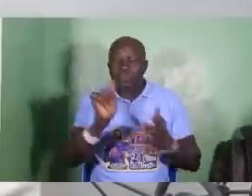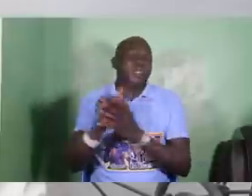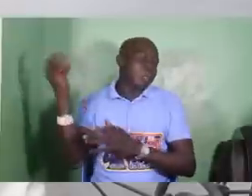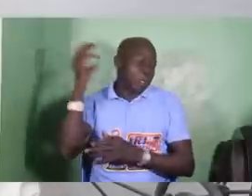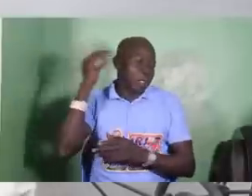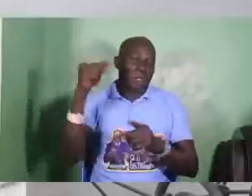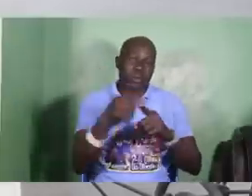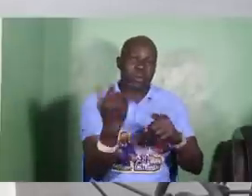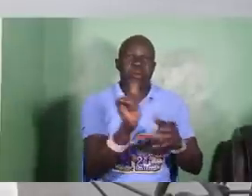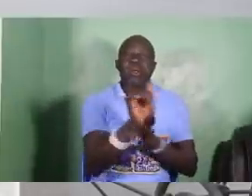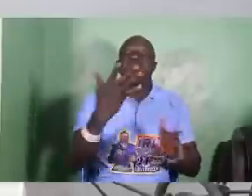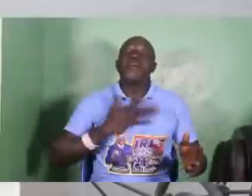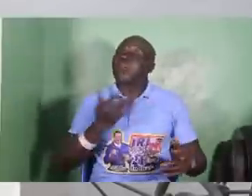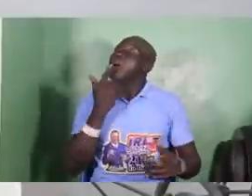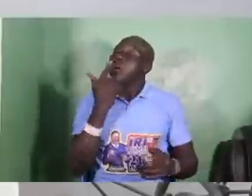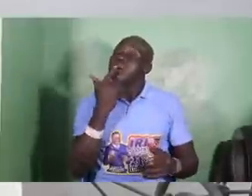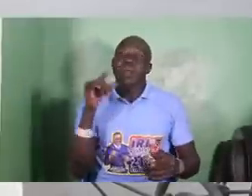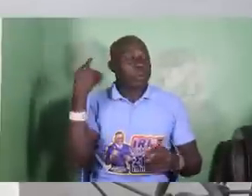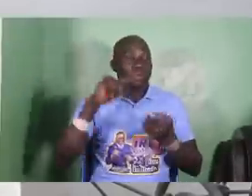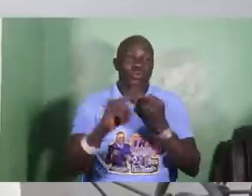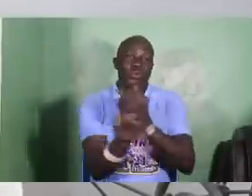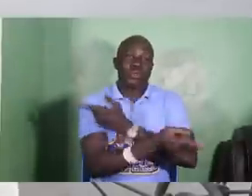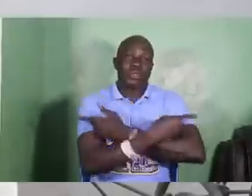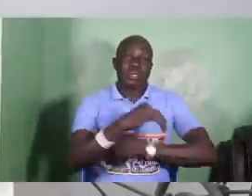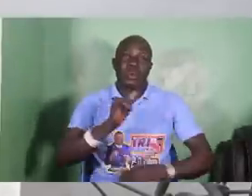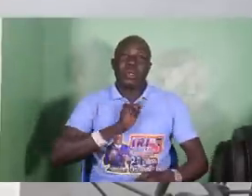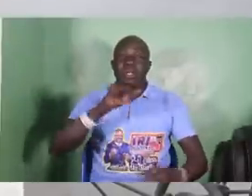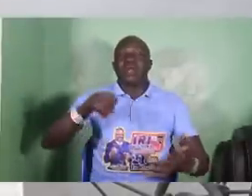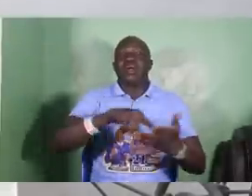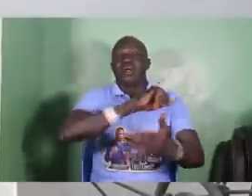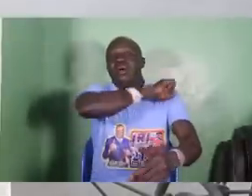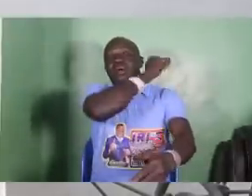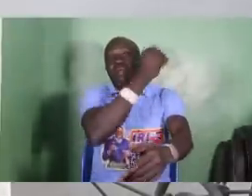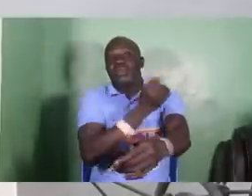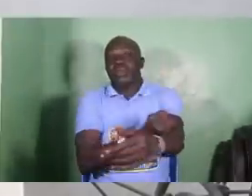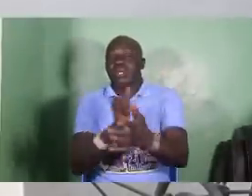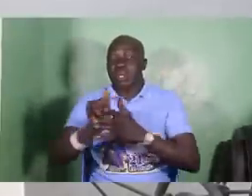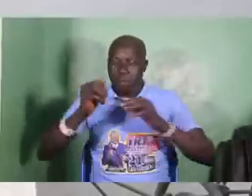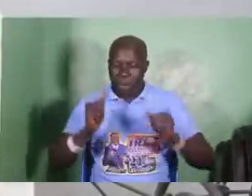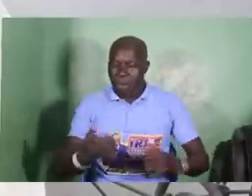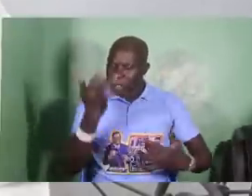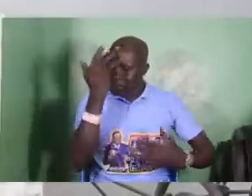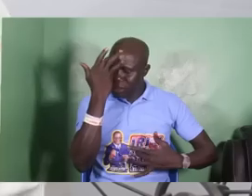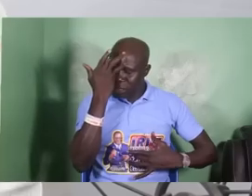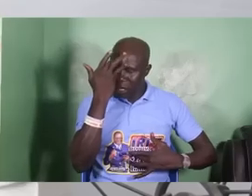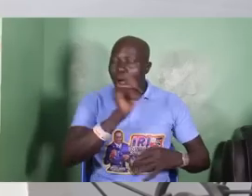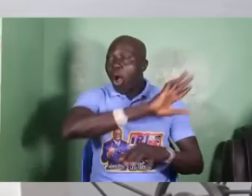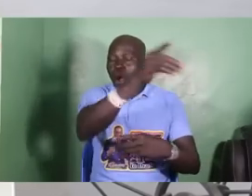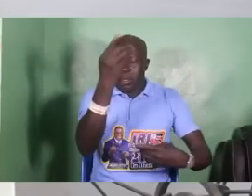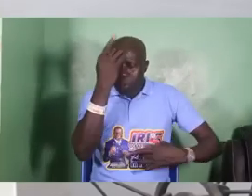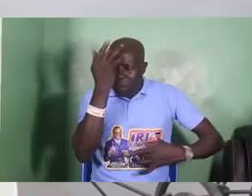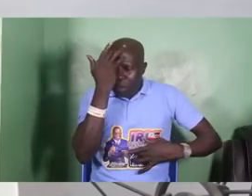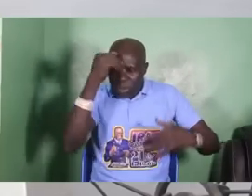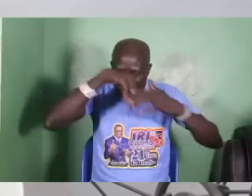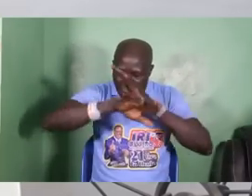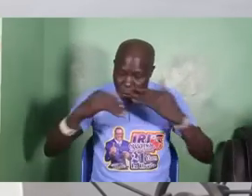Hear the word of the Lord from my mouth. As from today onward, authority and power of sickness, every